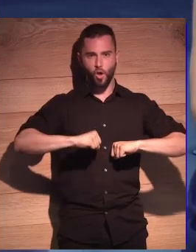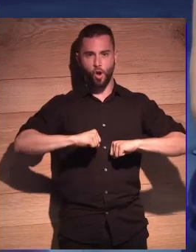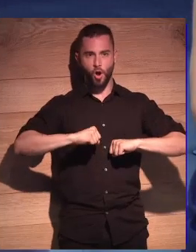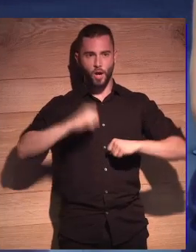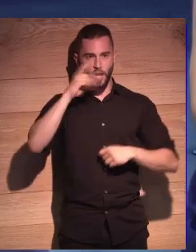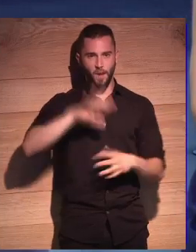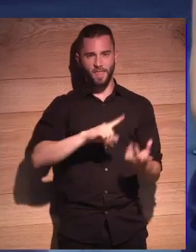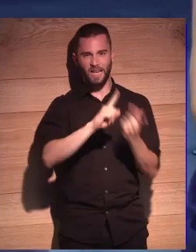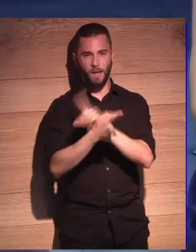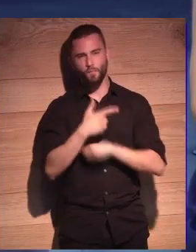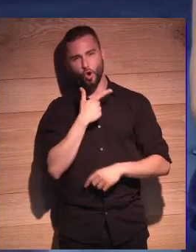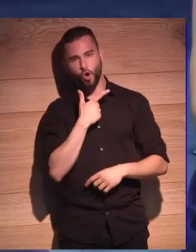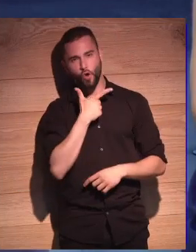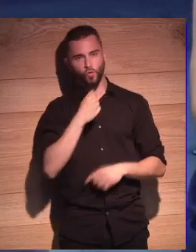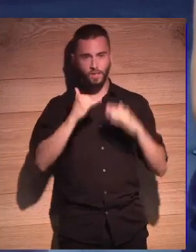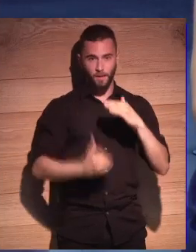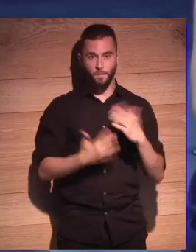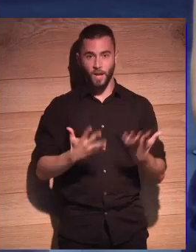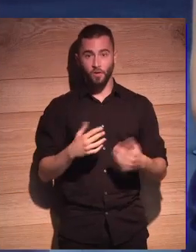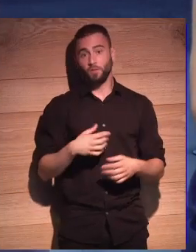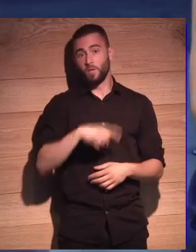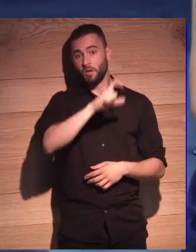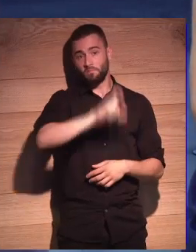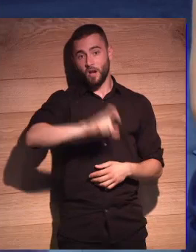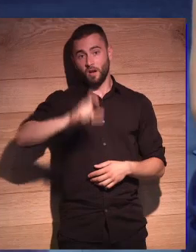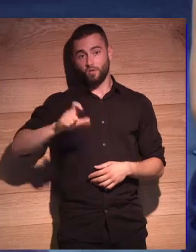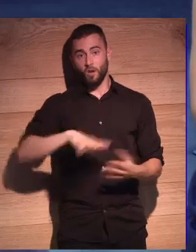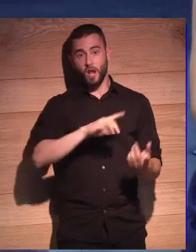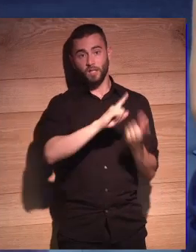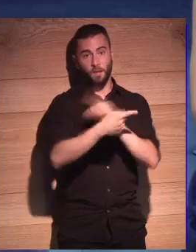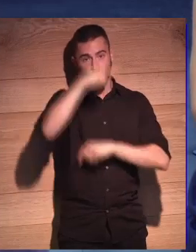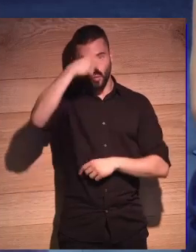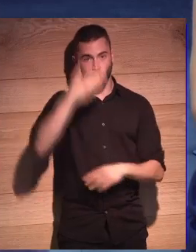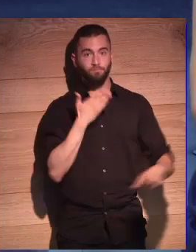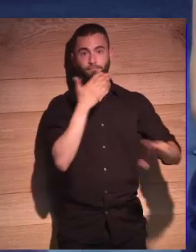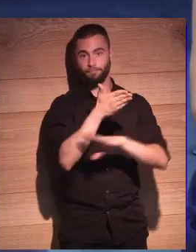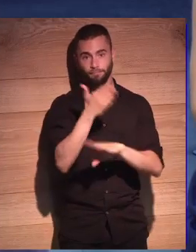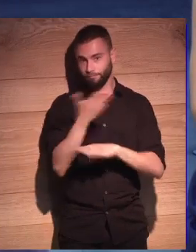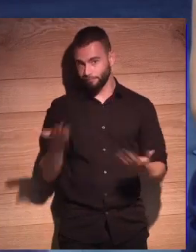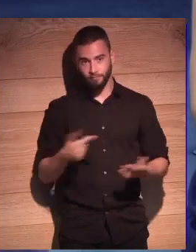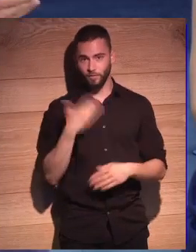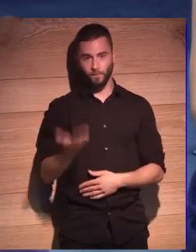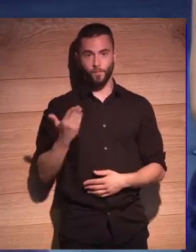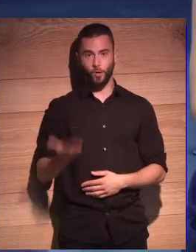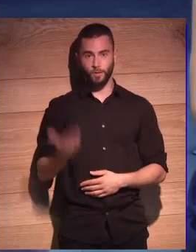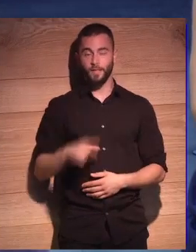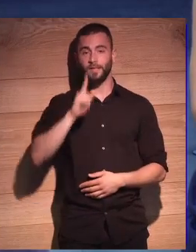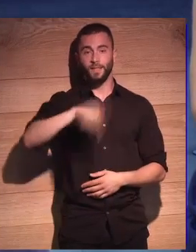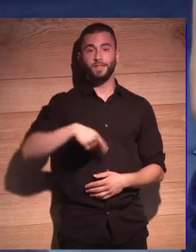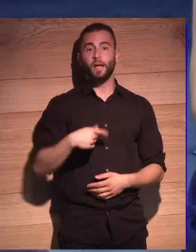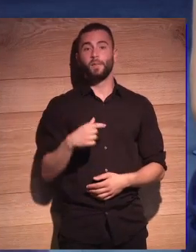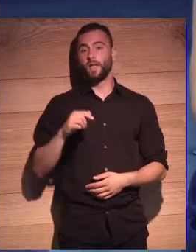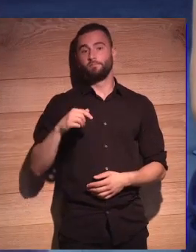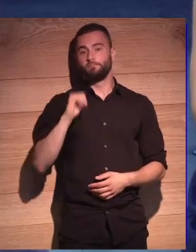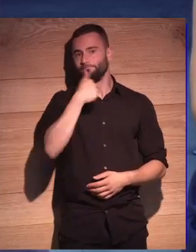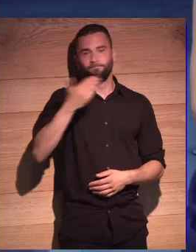and it seems that they are more reluctant to changes. But it is what we were saying. This is a cultural change, and this is the most important thing.